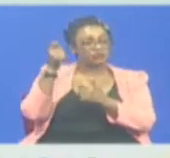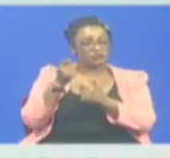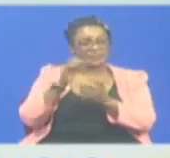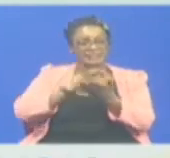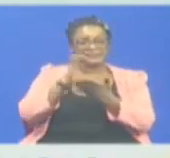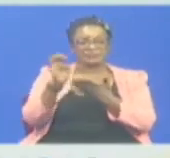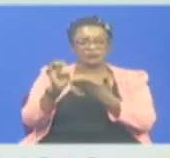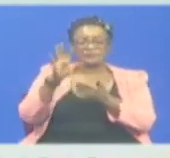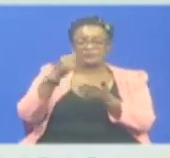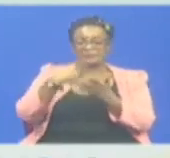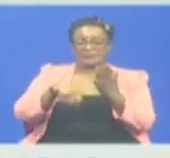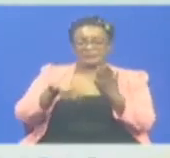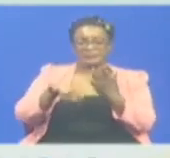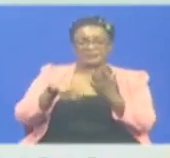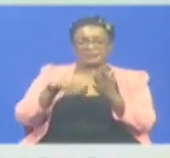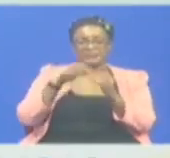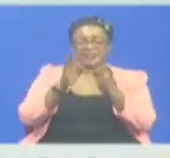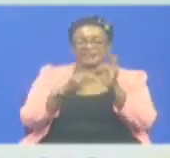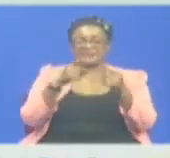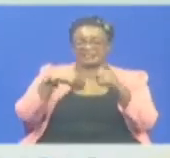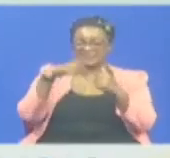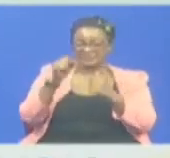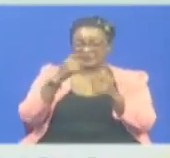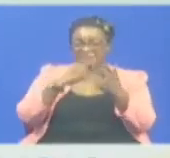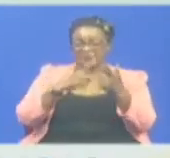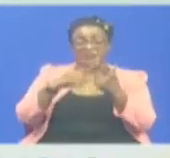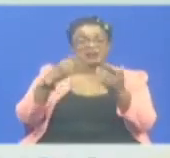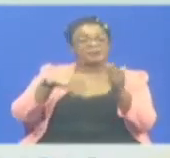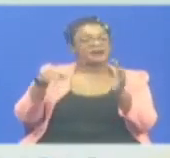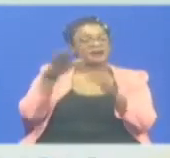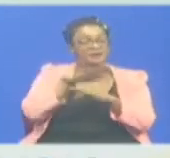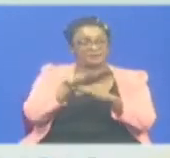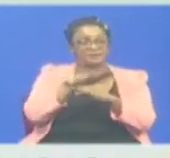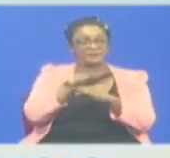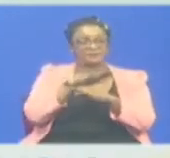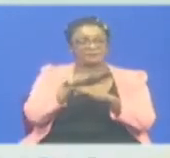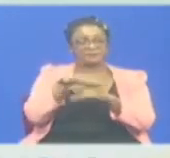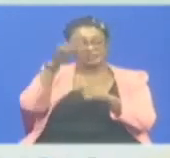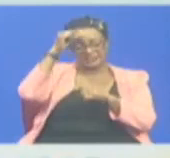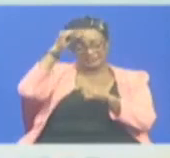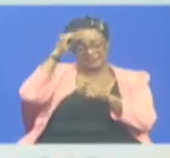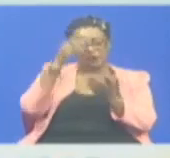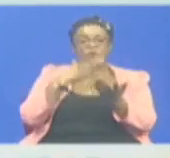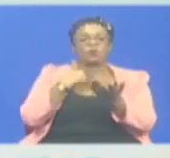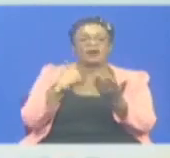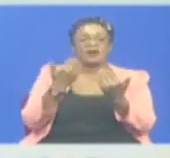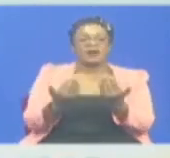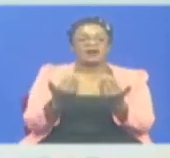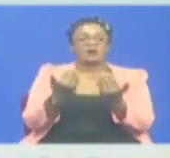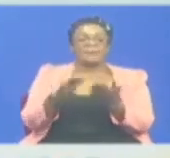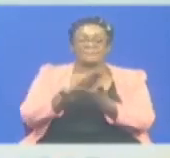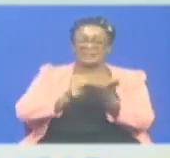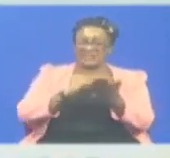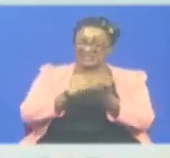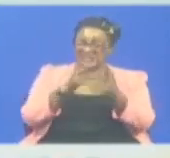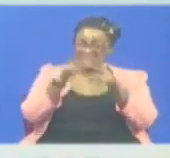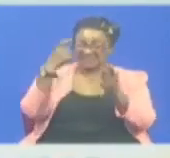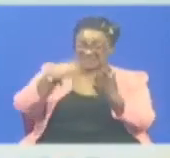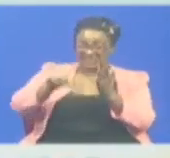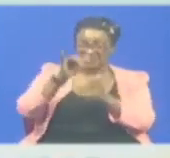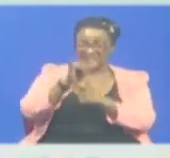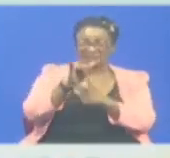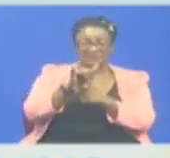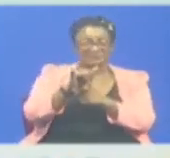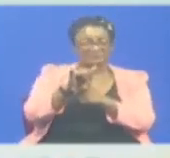exemption from taxation if you are 65 years and above. The government wants now to basically start taxing that particular